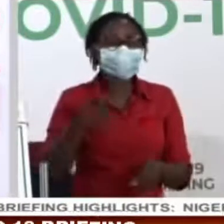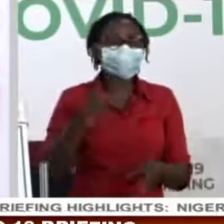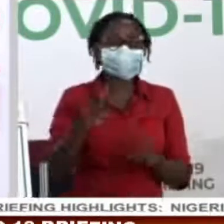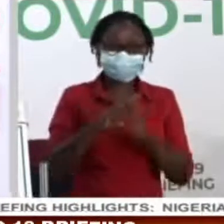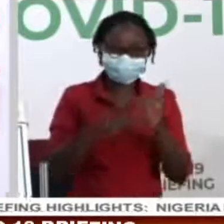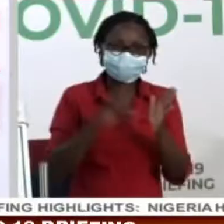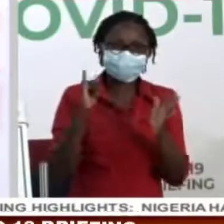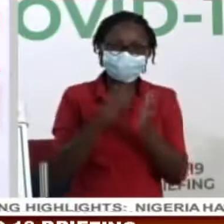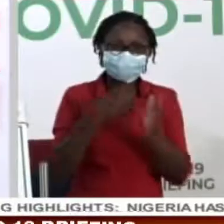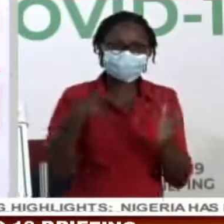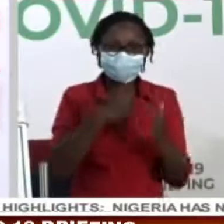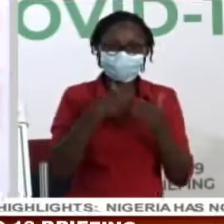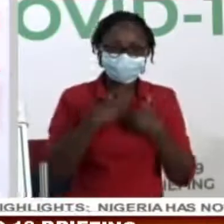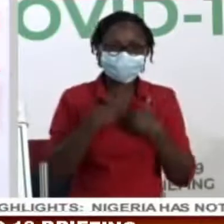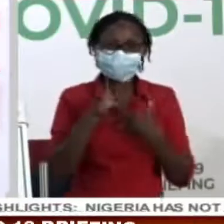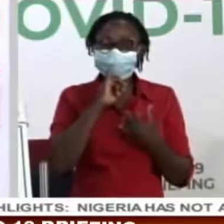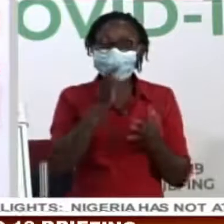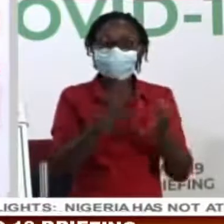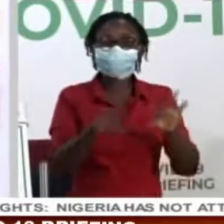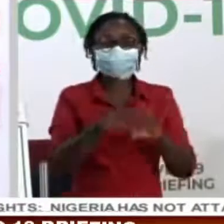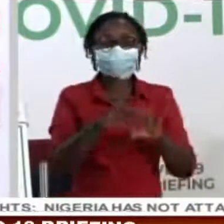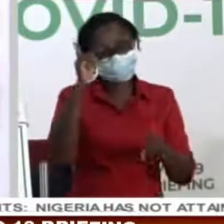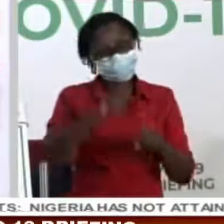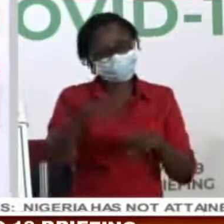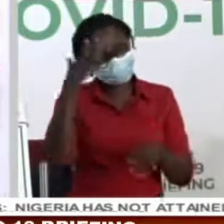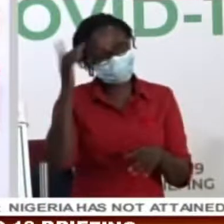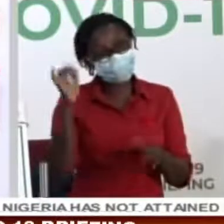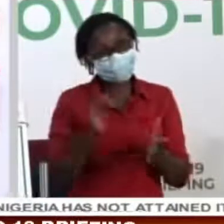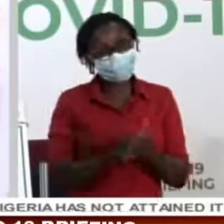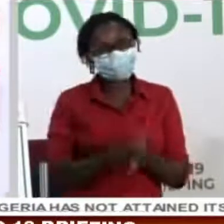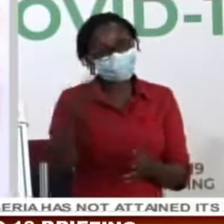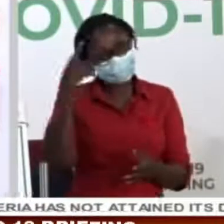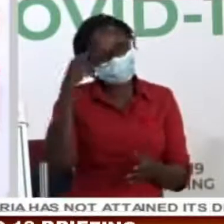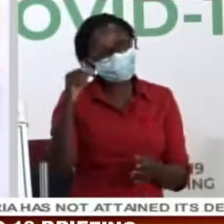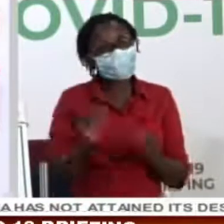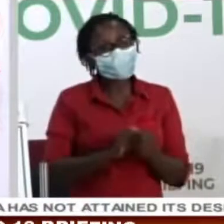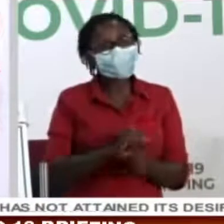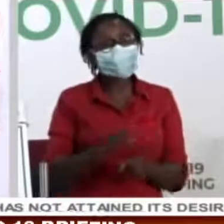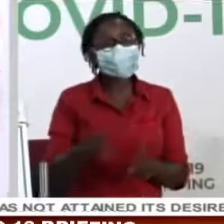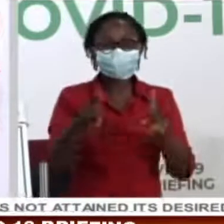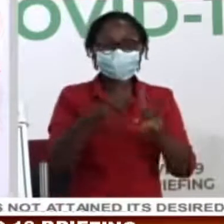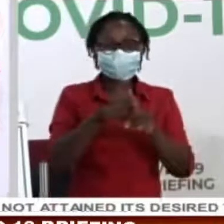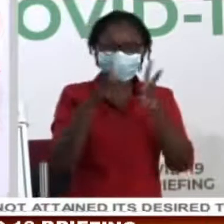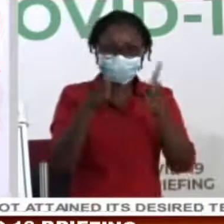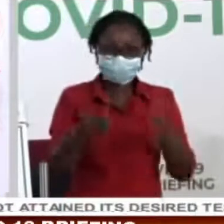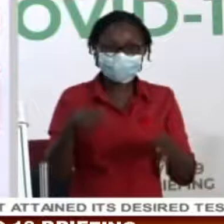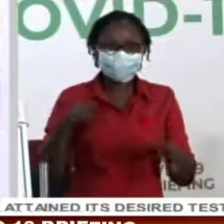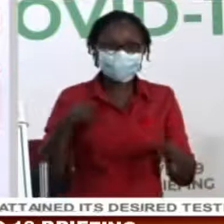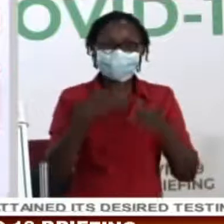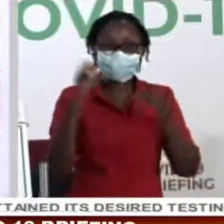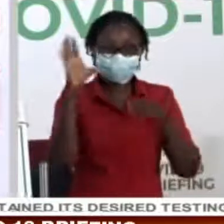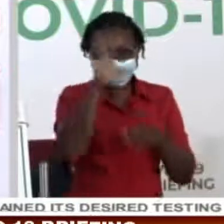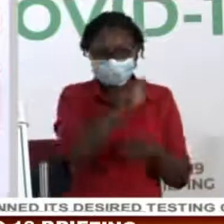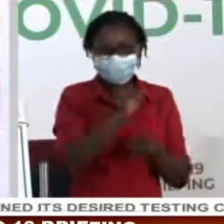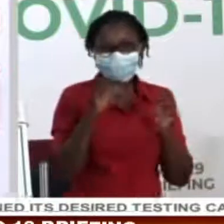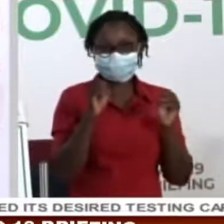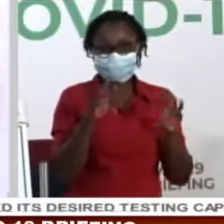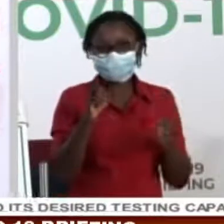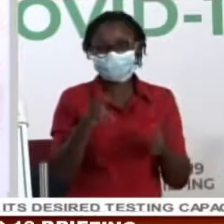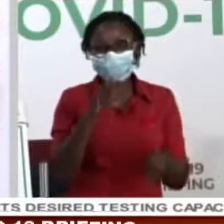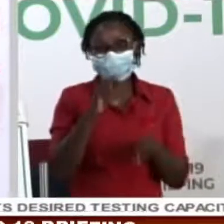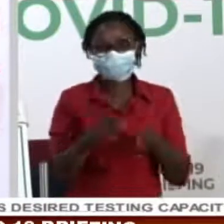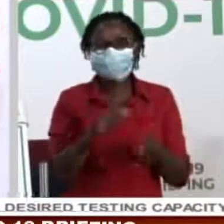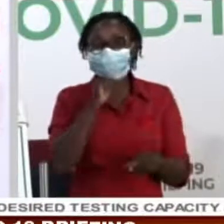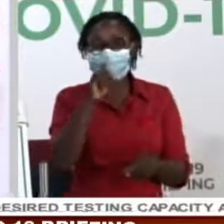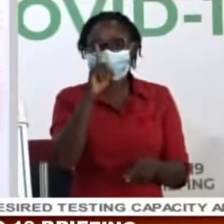protocols. It's important to know that for every single case we get positive, we are missing a lot more. Not one, not